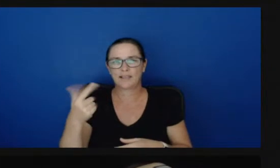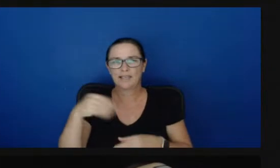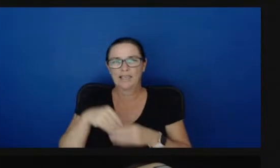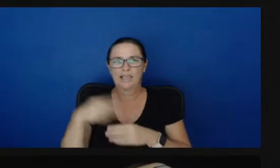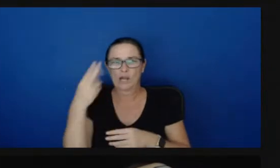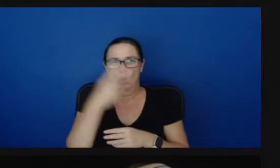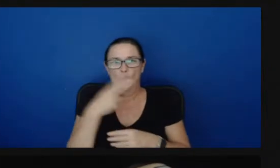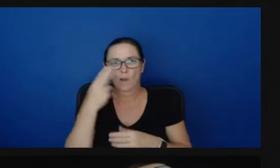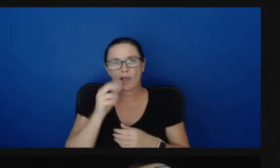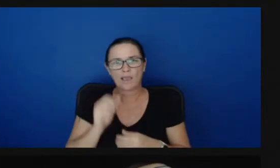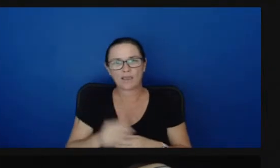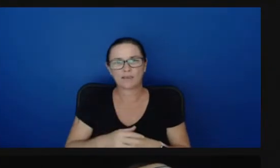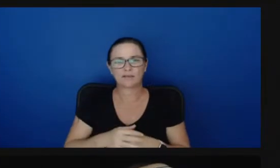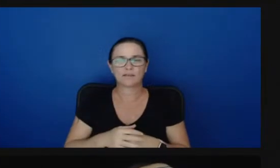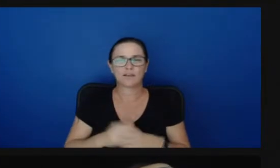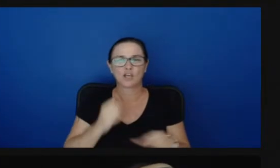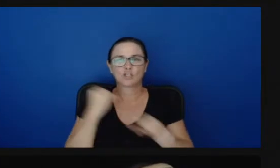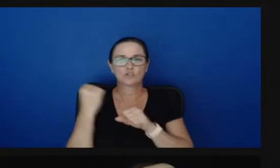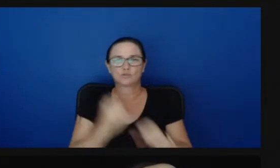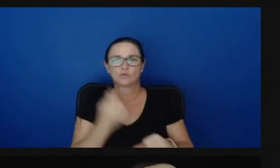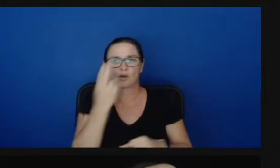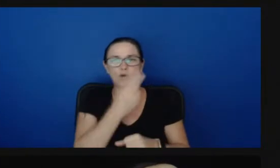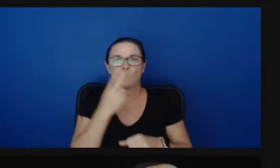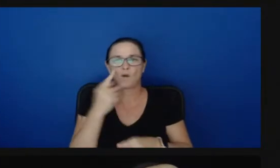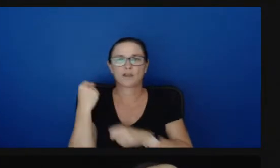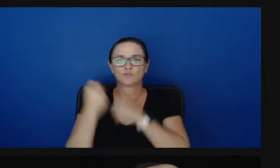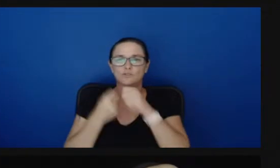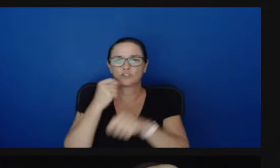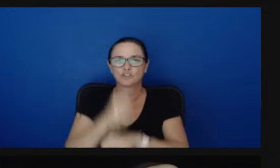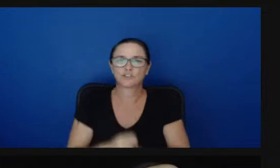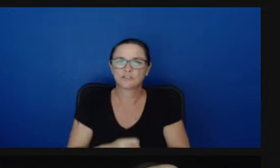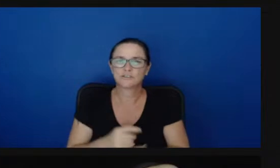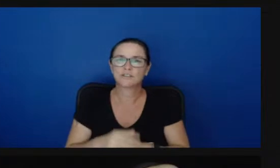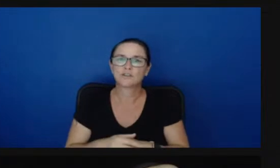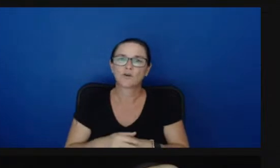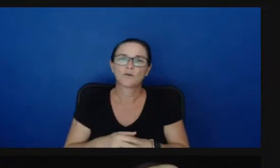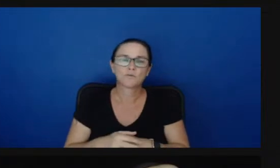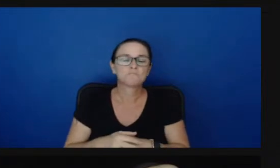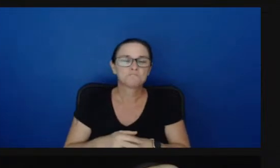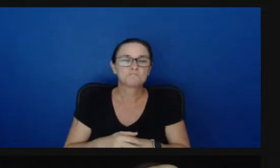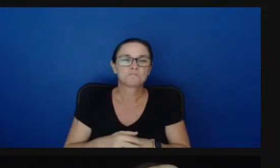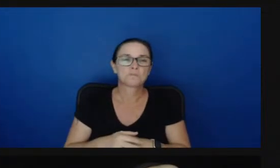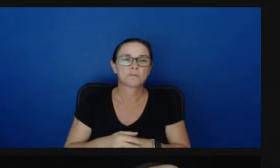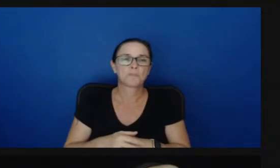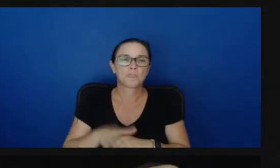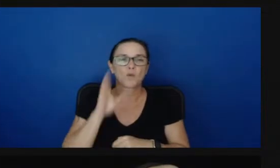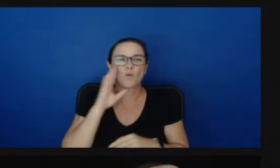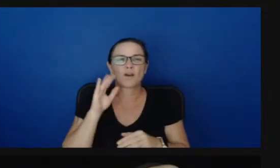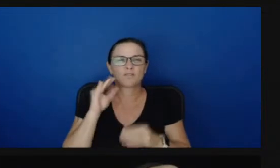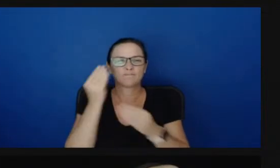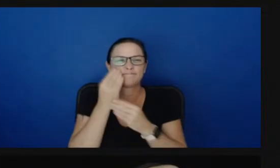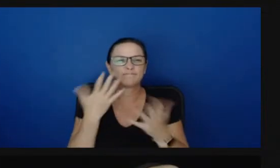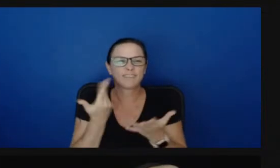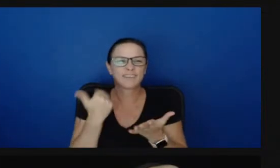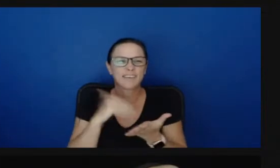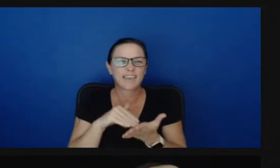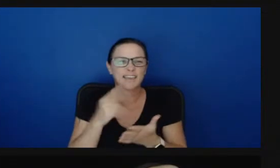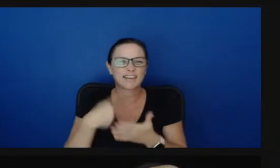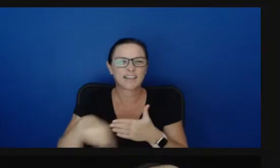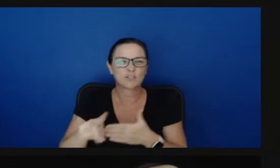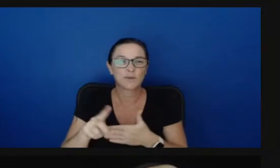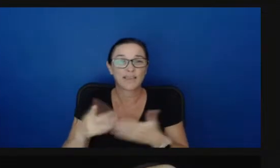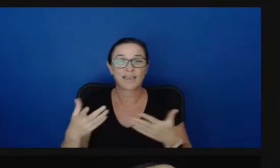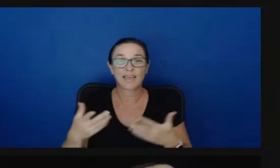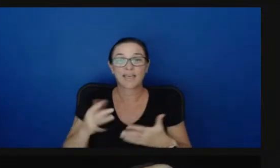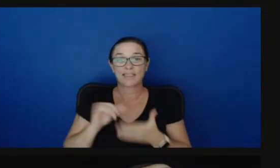Another interesting cultural exploration there. So we will remind you of that again next week. That's the events